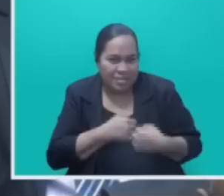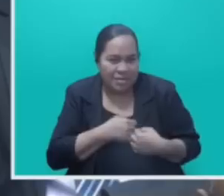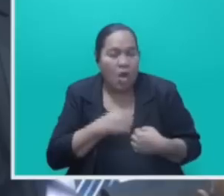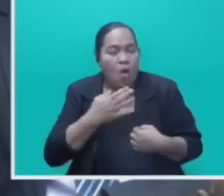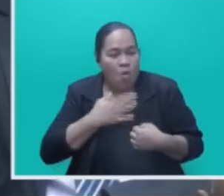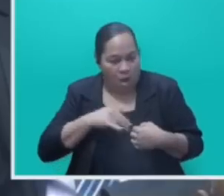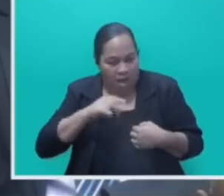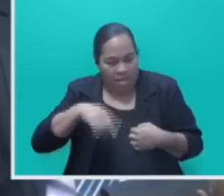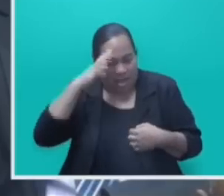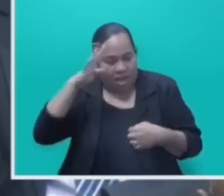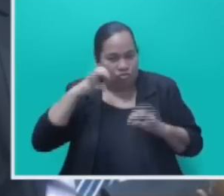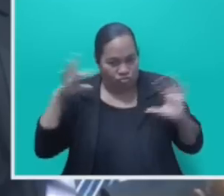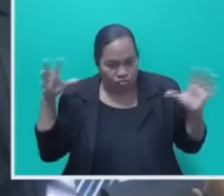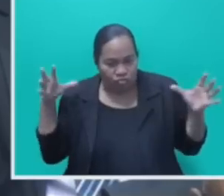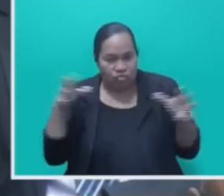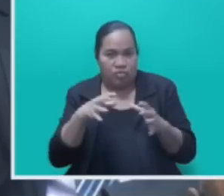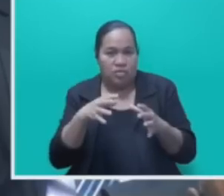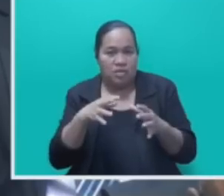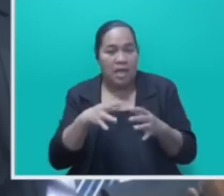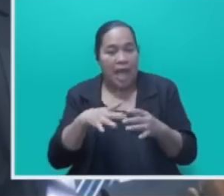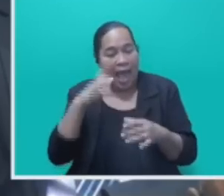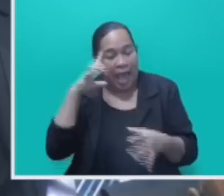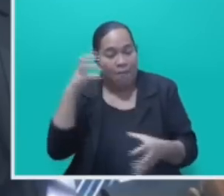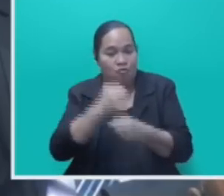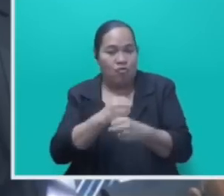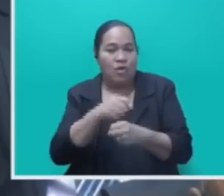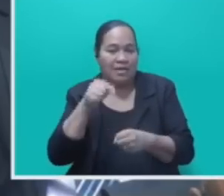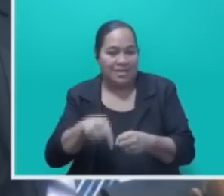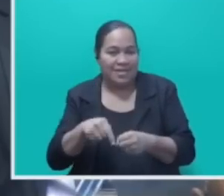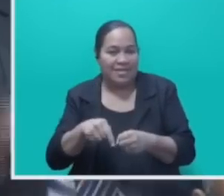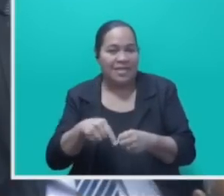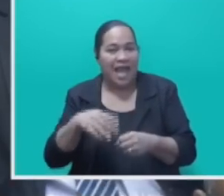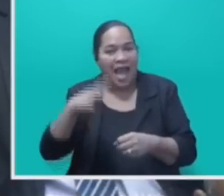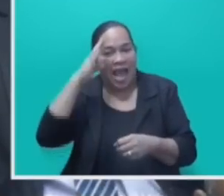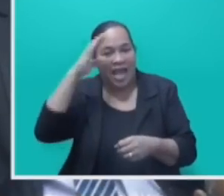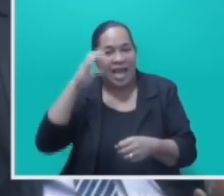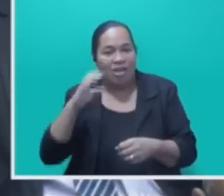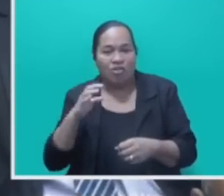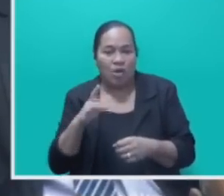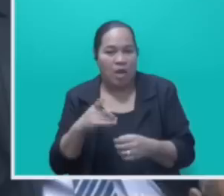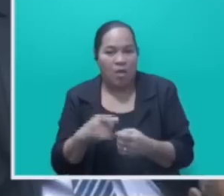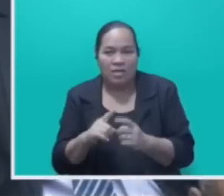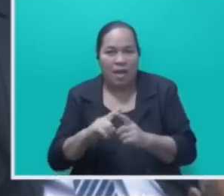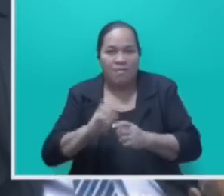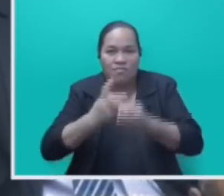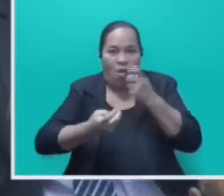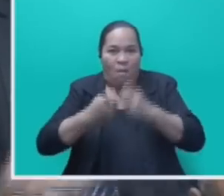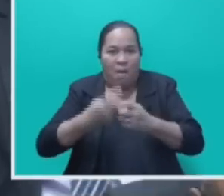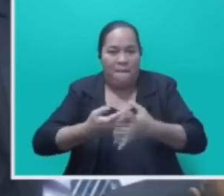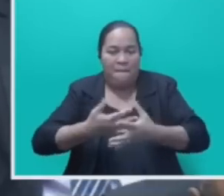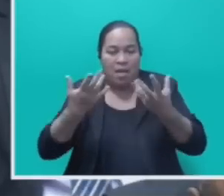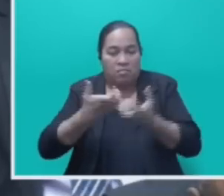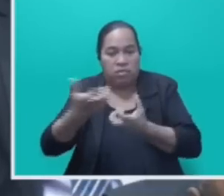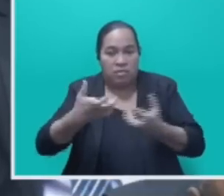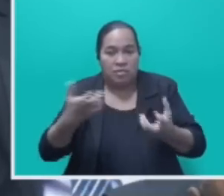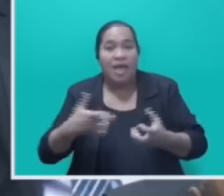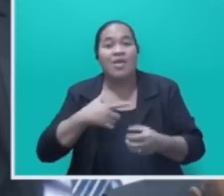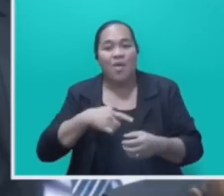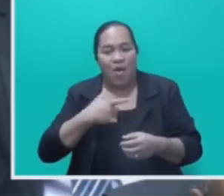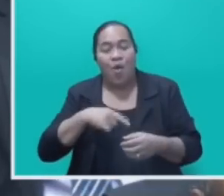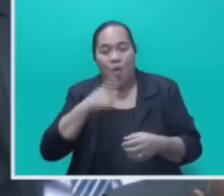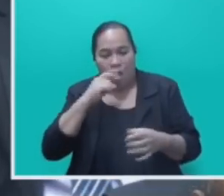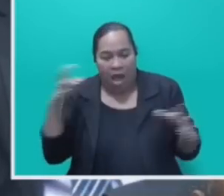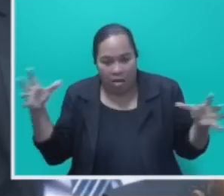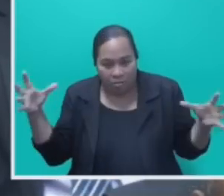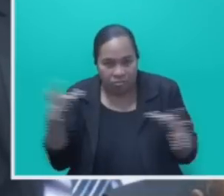unity came to the conclusion that the fabric of our nation was unraveling and that the only radical intervention would enable us to pick